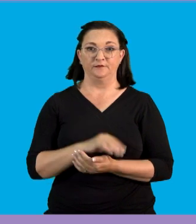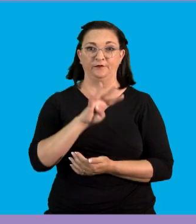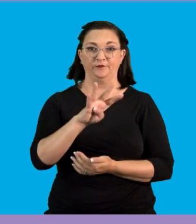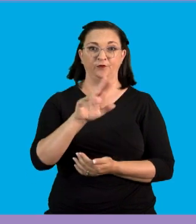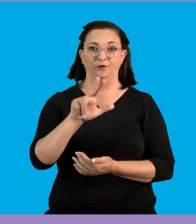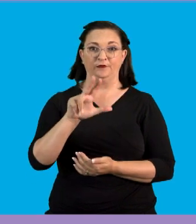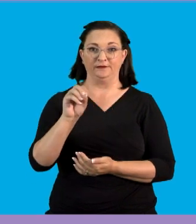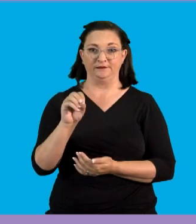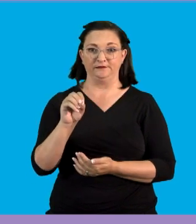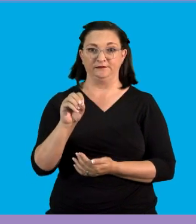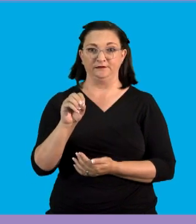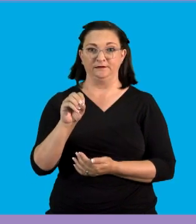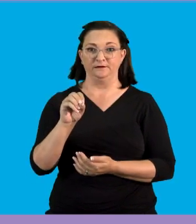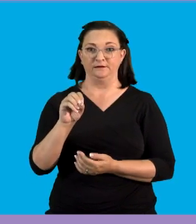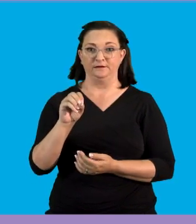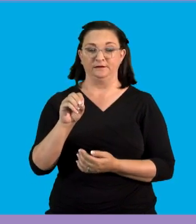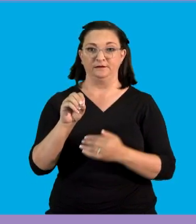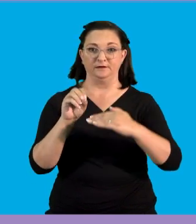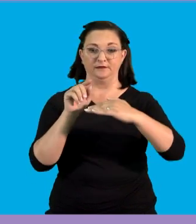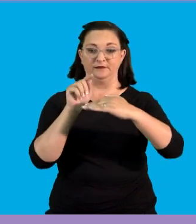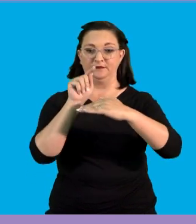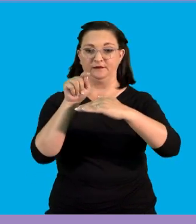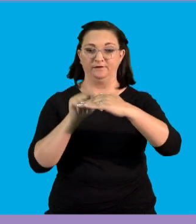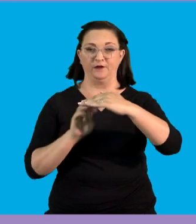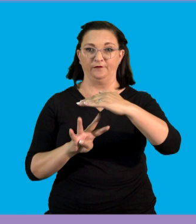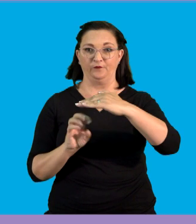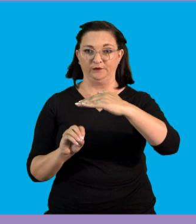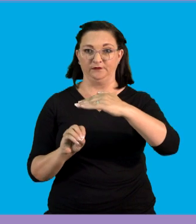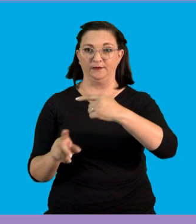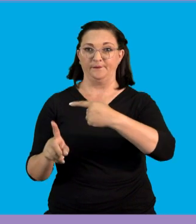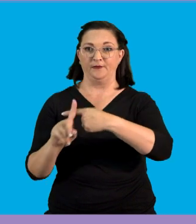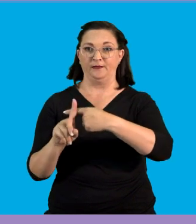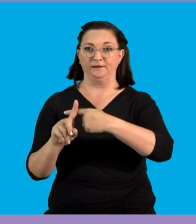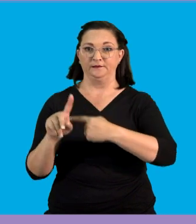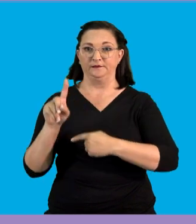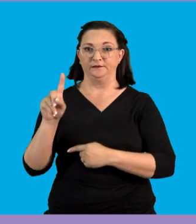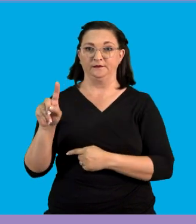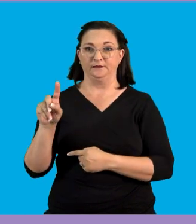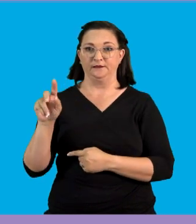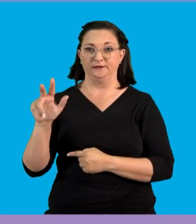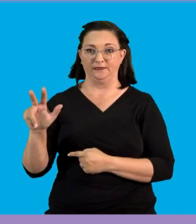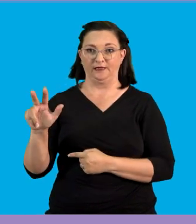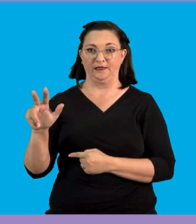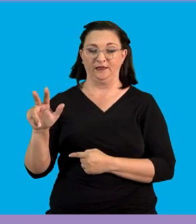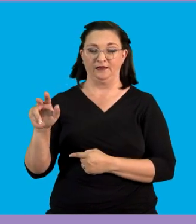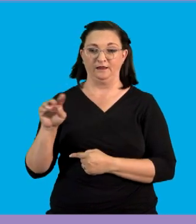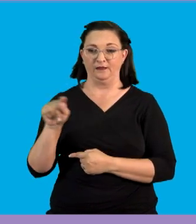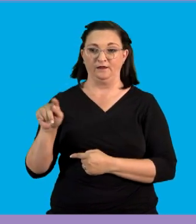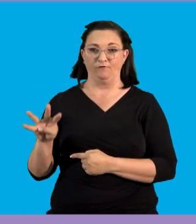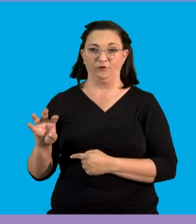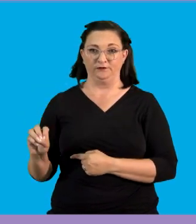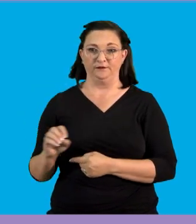becomes 480 divided by 40 plus 18 divided